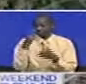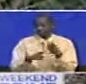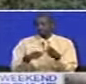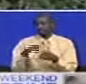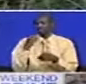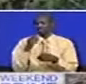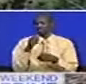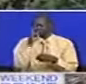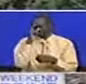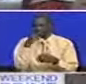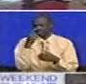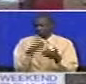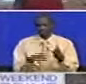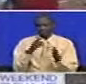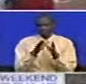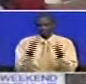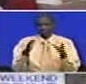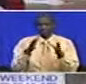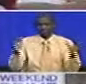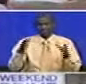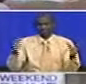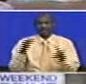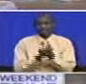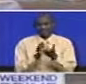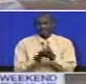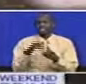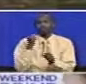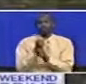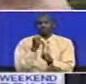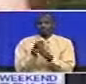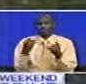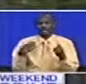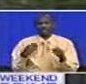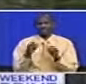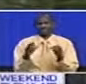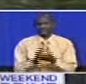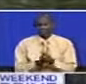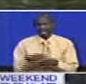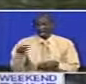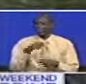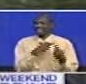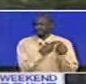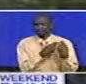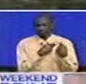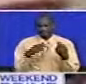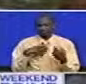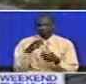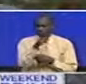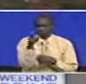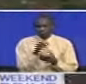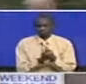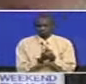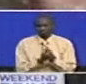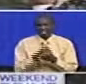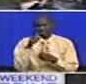chiefs continue to expand with recruitment of jobless youth. Sasa jukumu letu kama wananchi kwamba